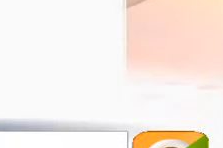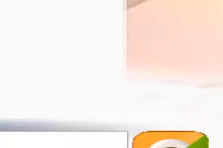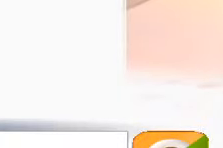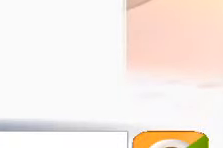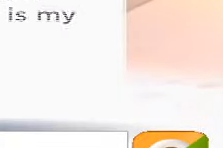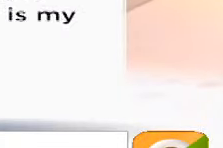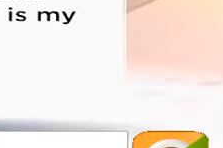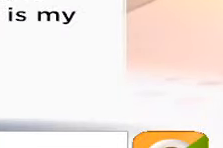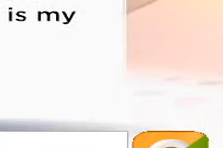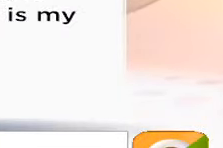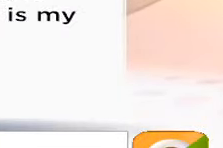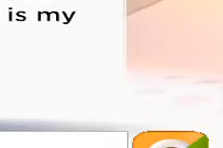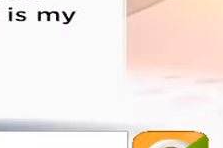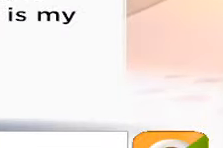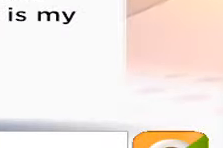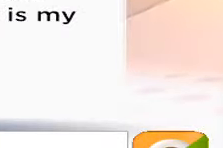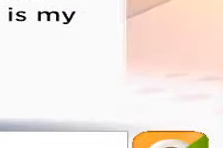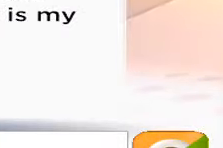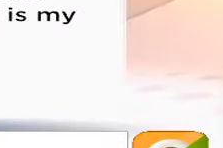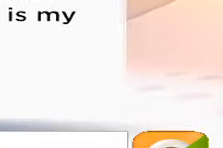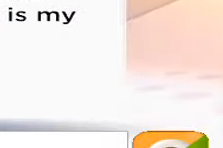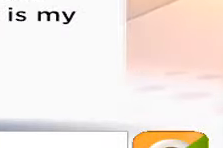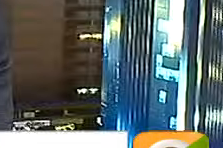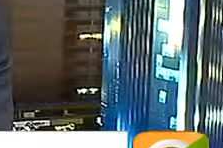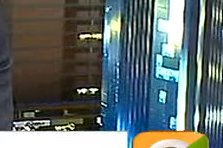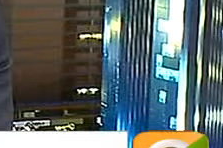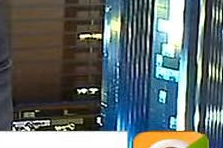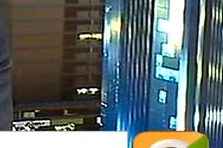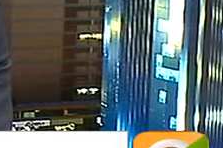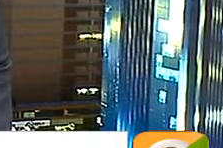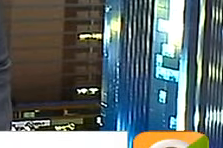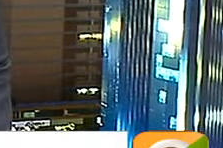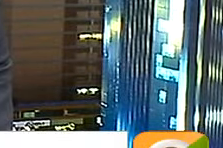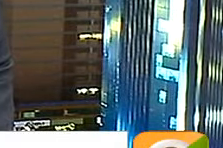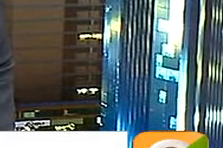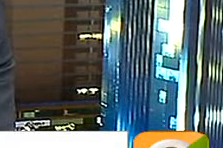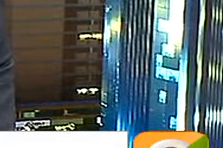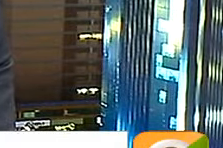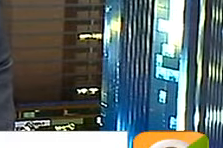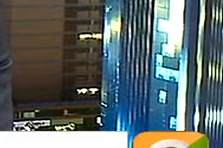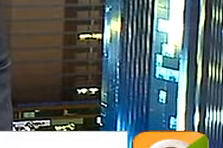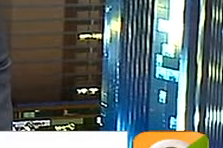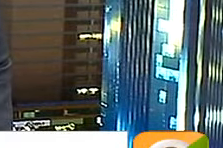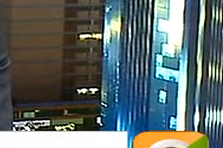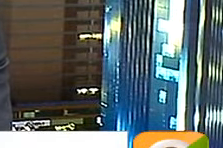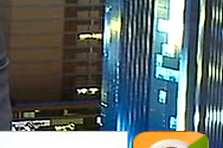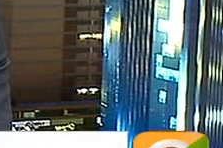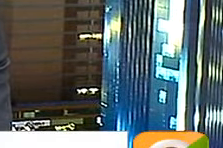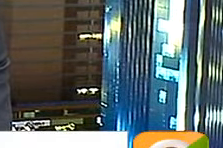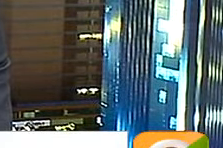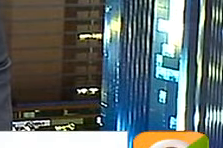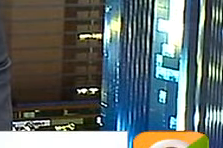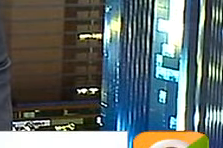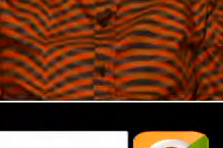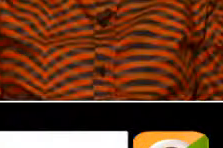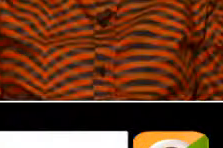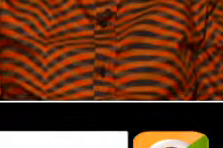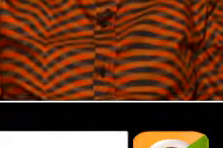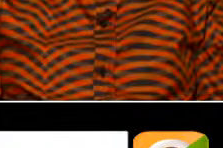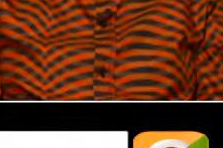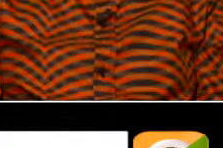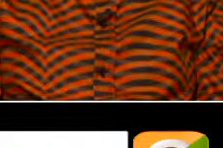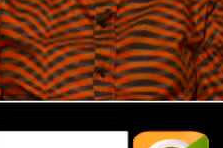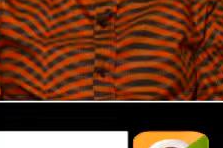view. Okay, I don't think we have okay, do we have another one? All right, we'll take a look at your SMSs after this. Moses Kuria, let me come back to